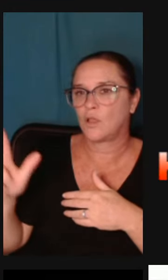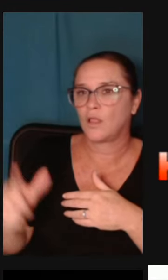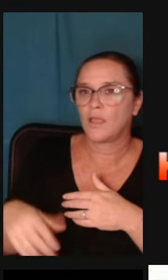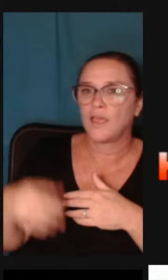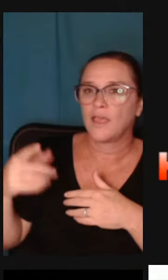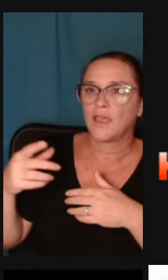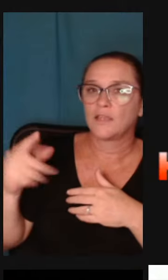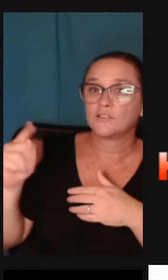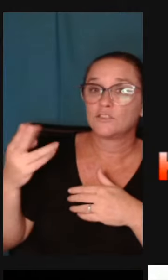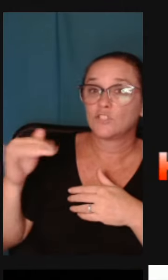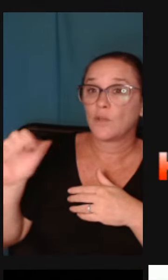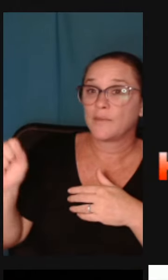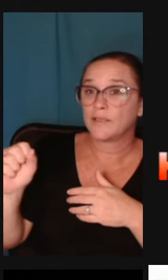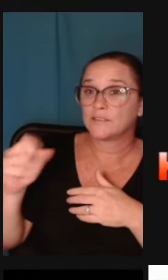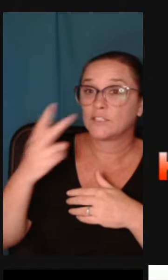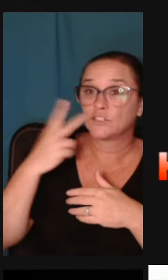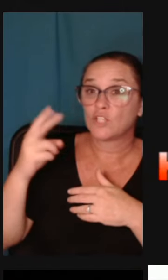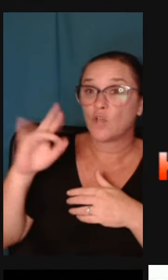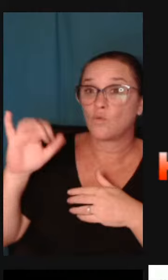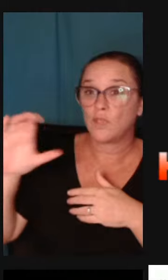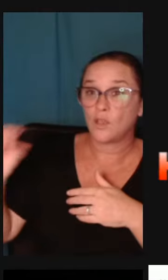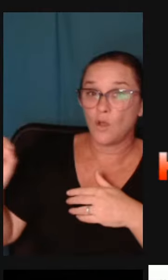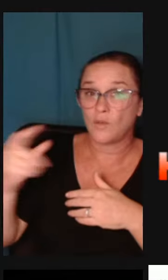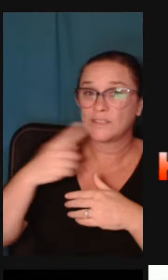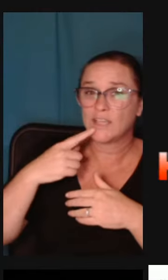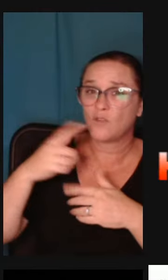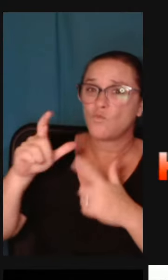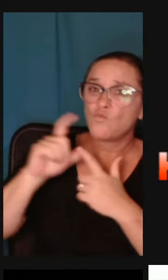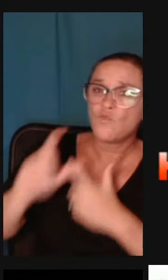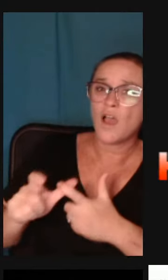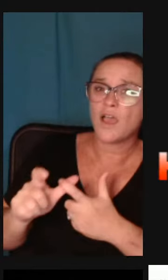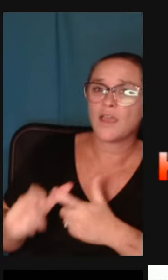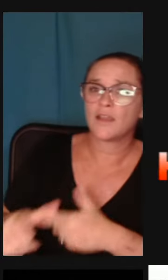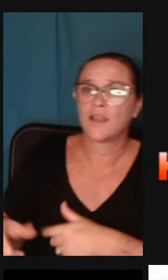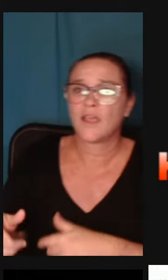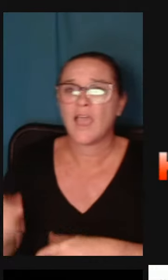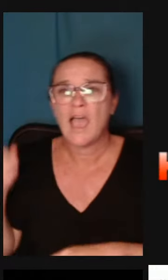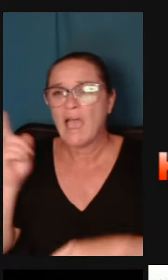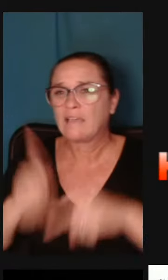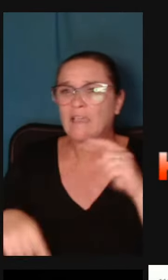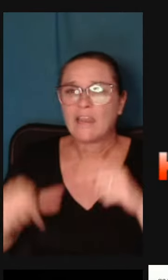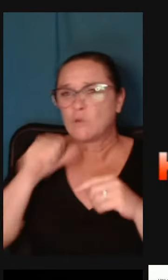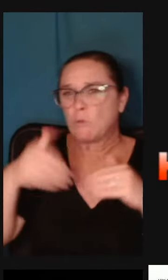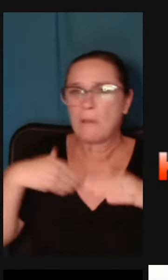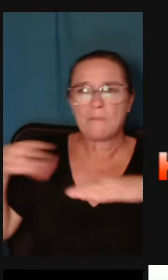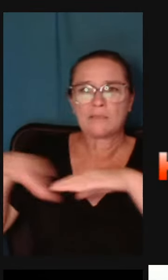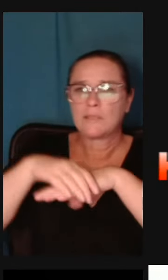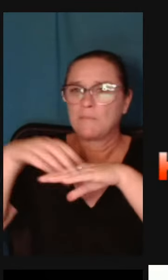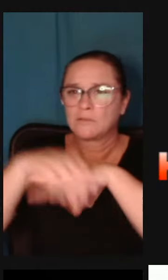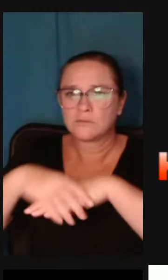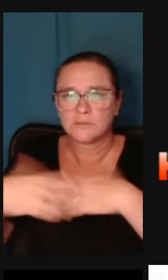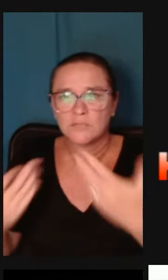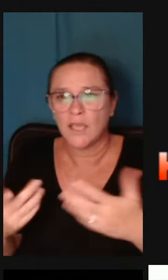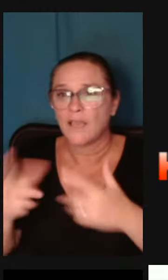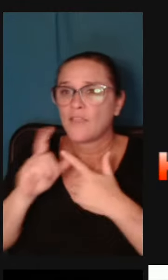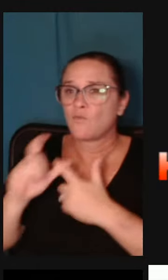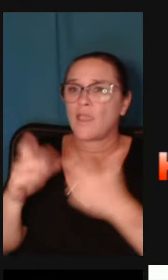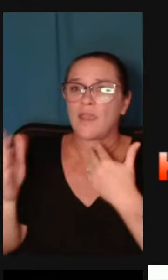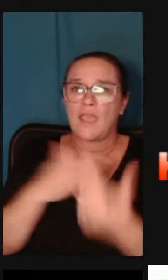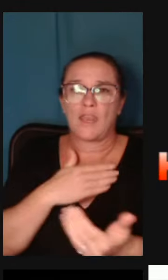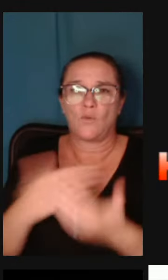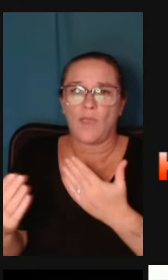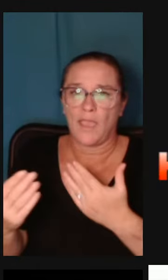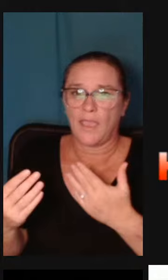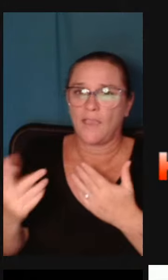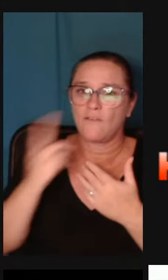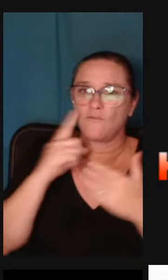Dad." Rico yelled back, "No can, I no more slippers." They ran anyways for